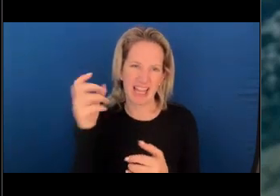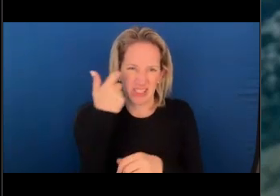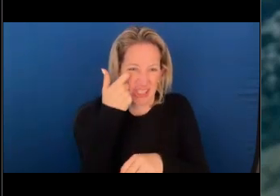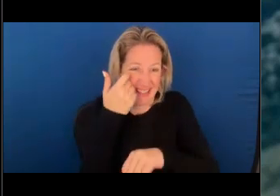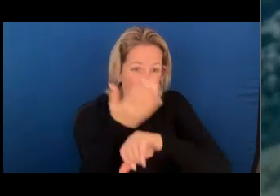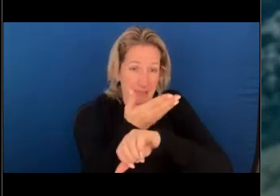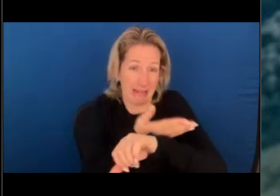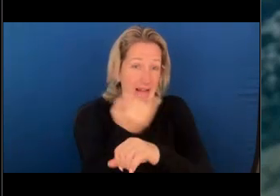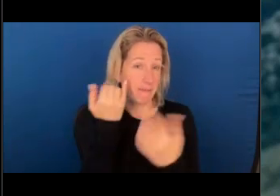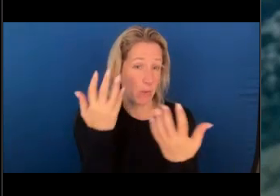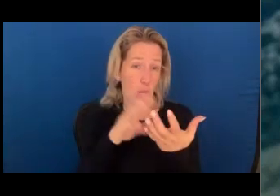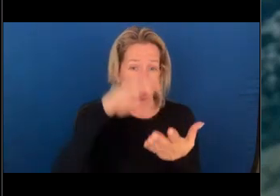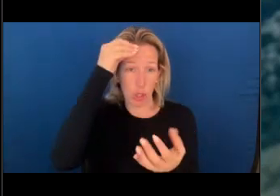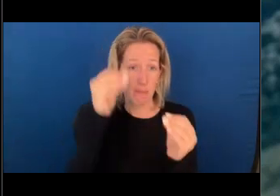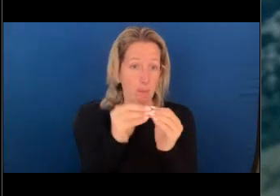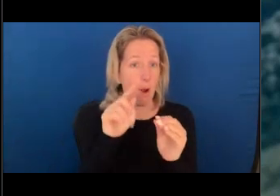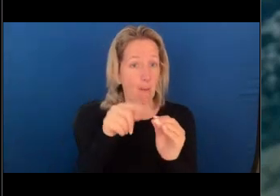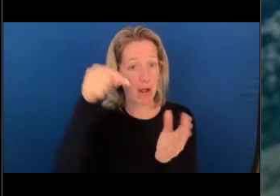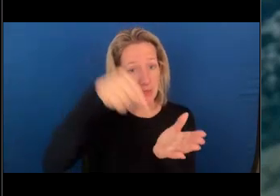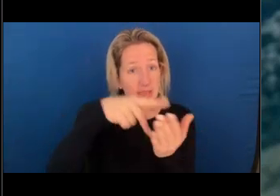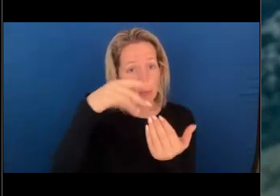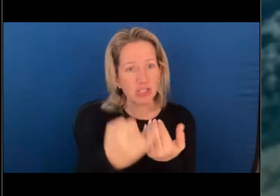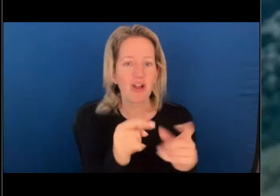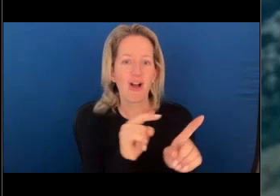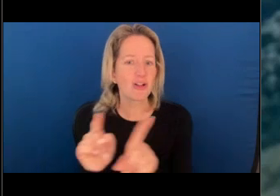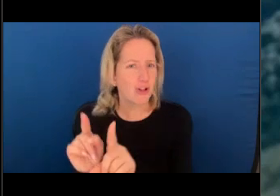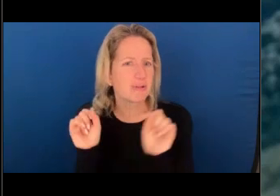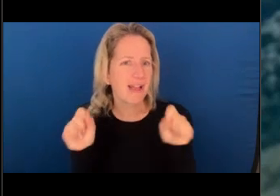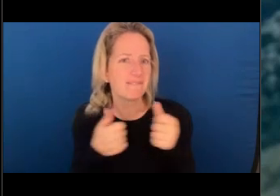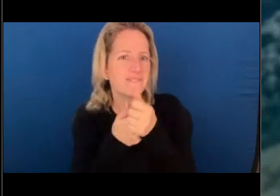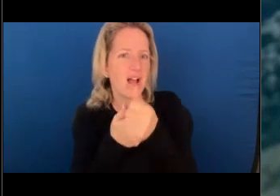other work, and follow us on Instagram. Thank you.